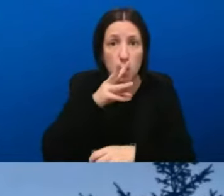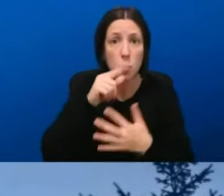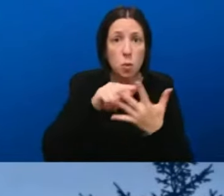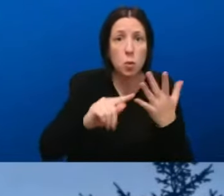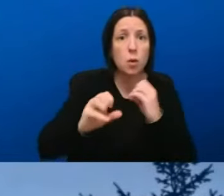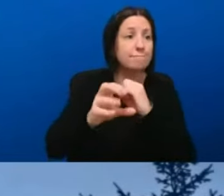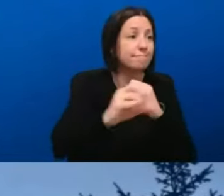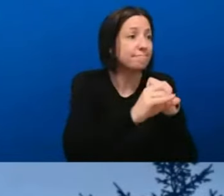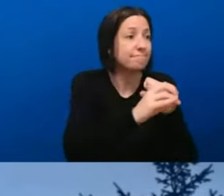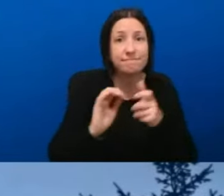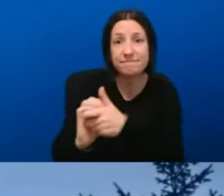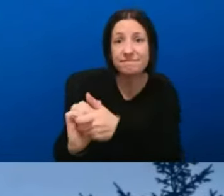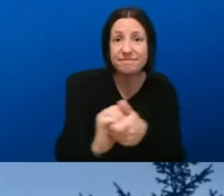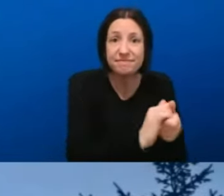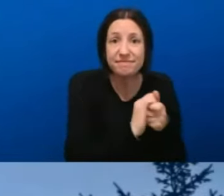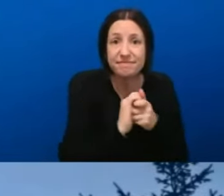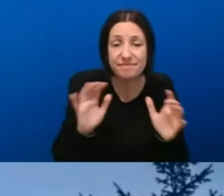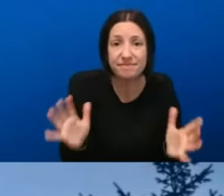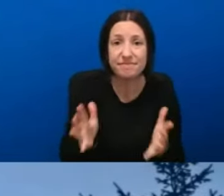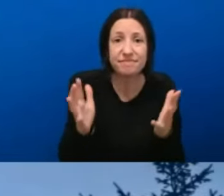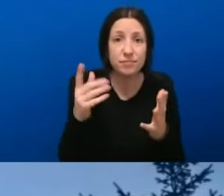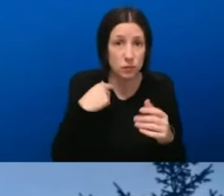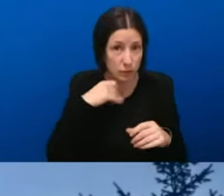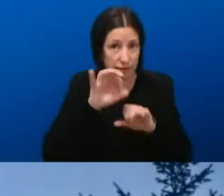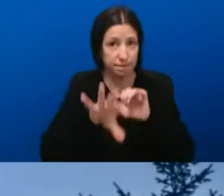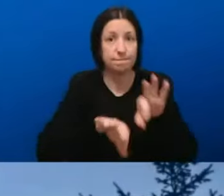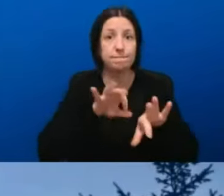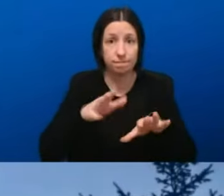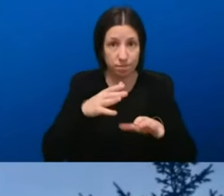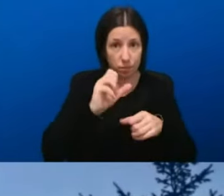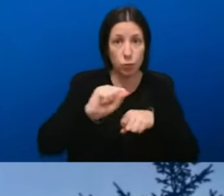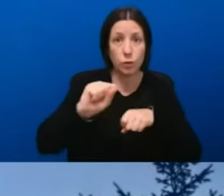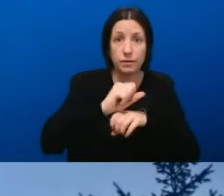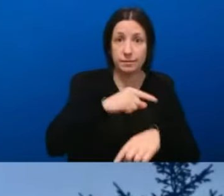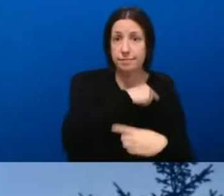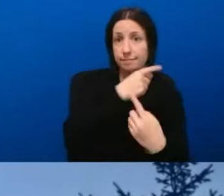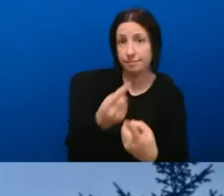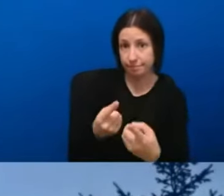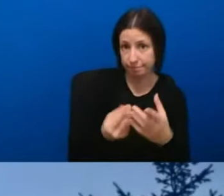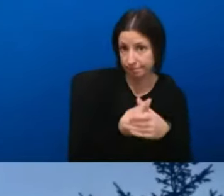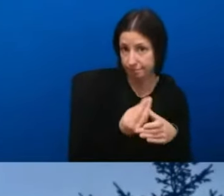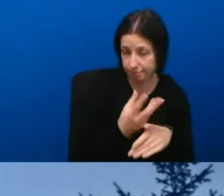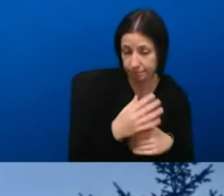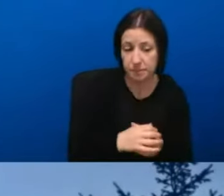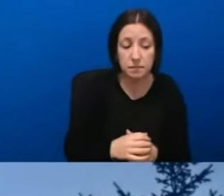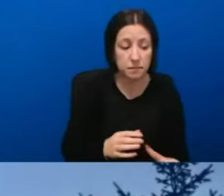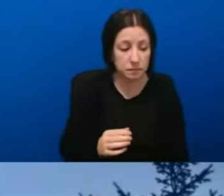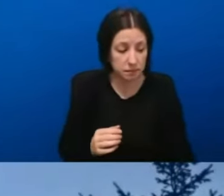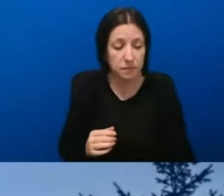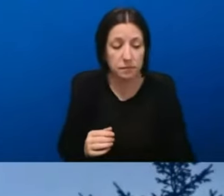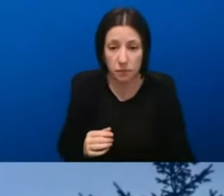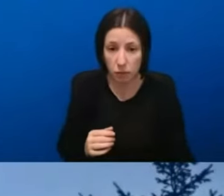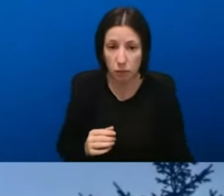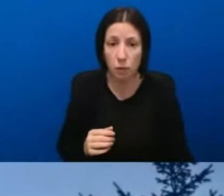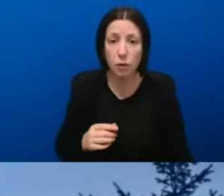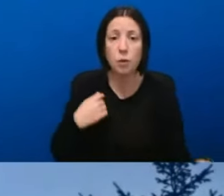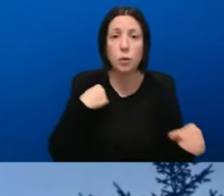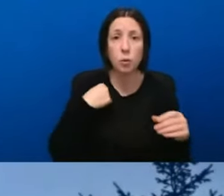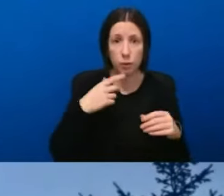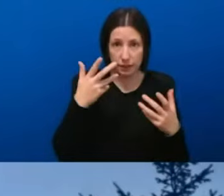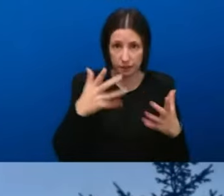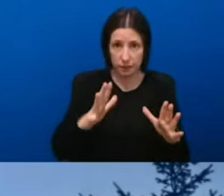campaigns to really support that sort of unified effort through all levels of government, both local and provincial, on trying to address drought.